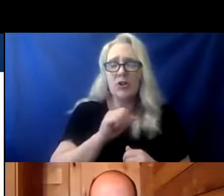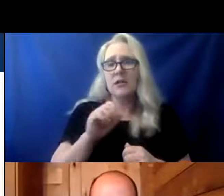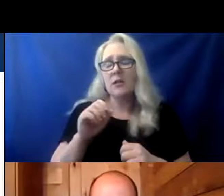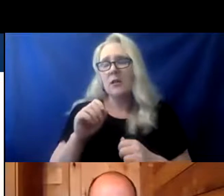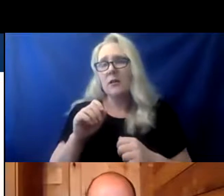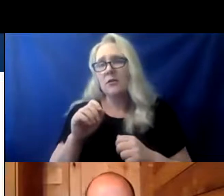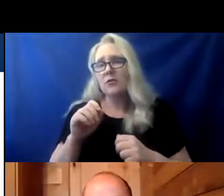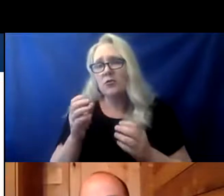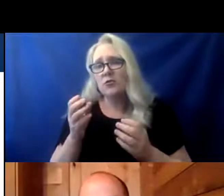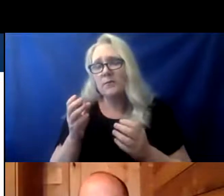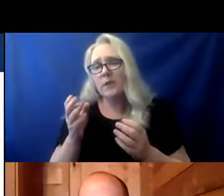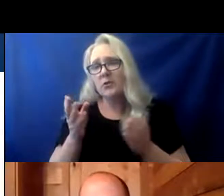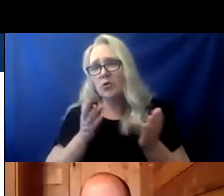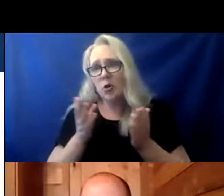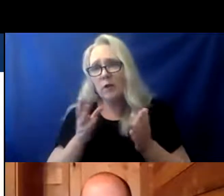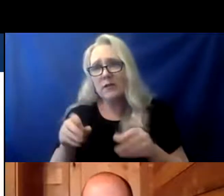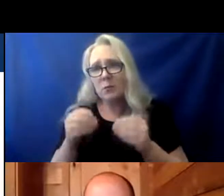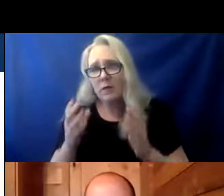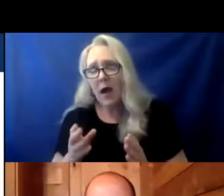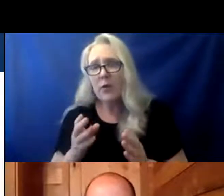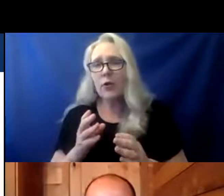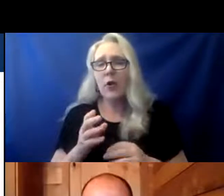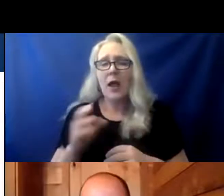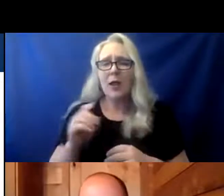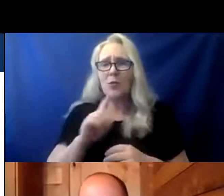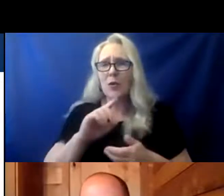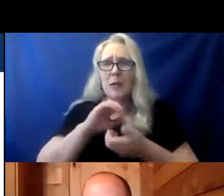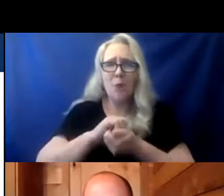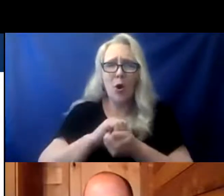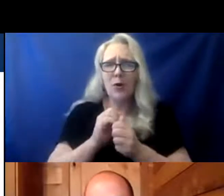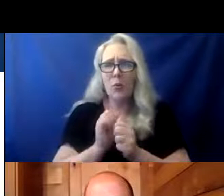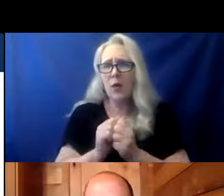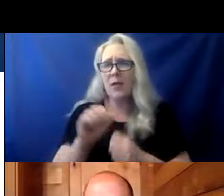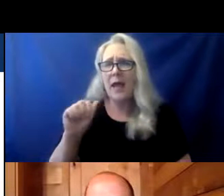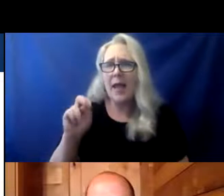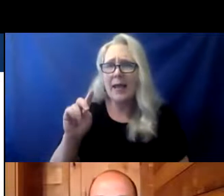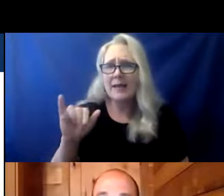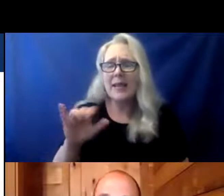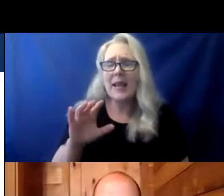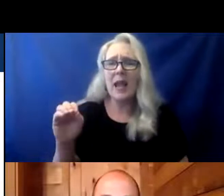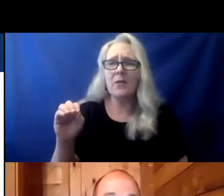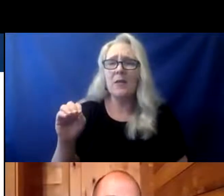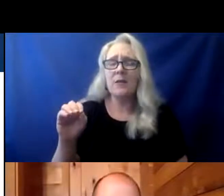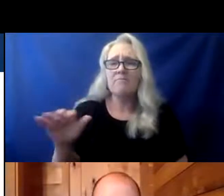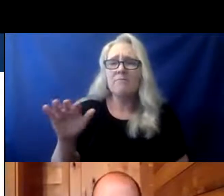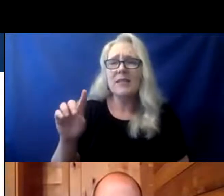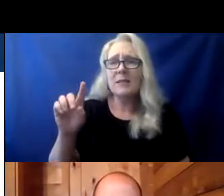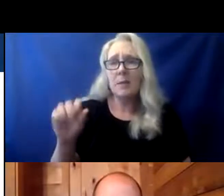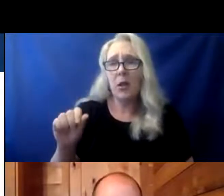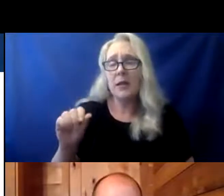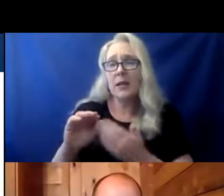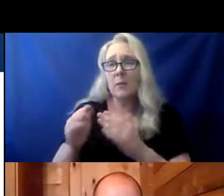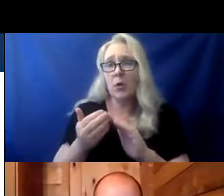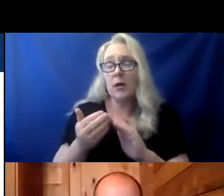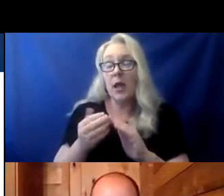as incorporating and really partnering with Andy and the whole disability community. And I'm looking forward to continuing that work